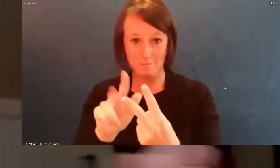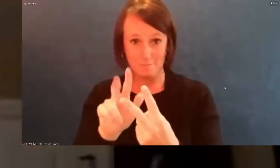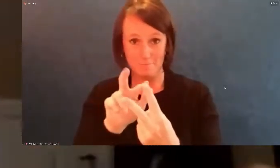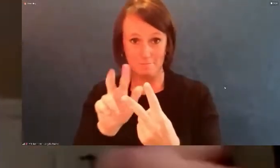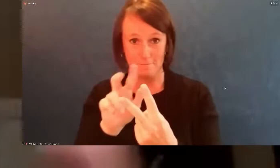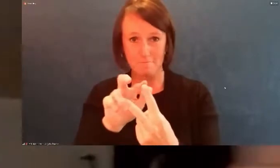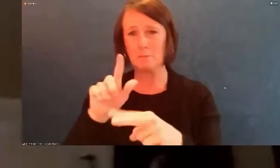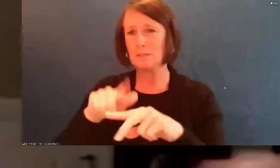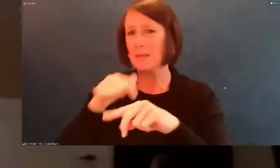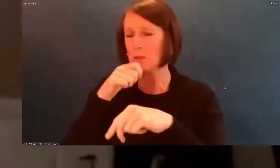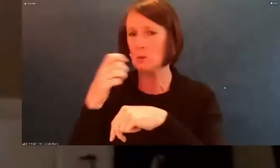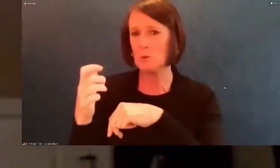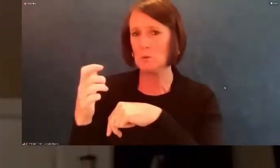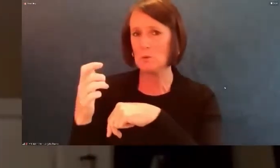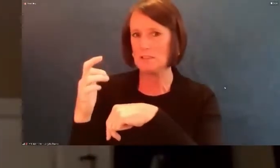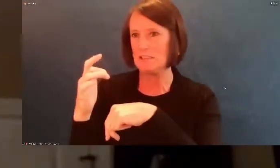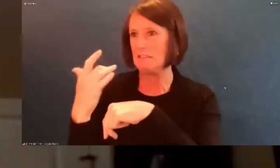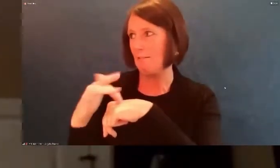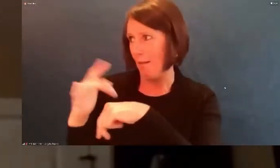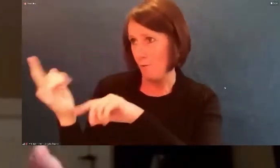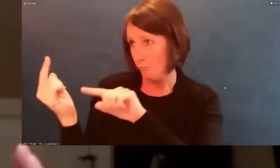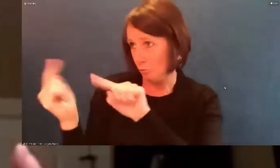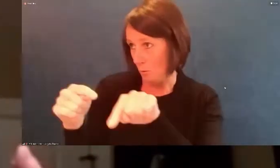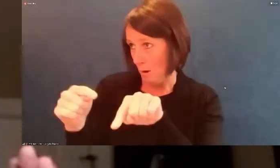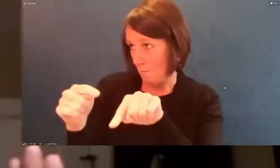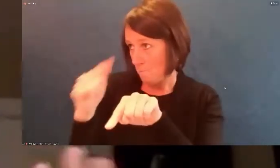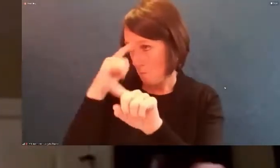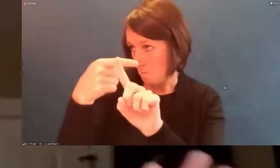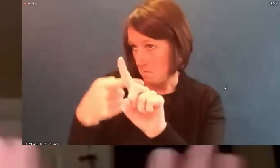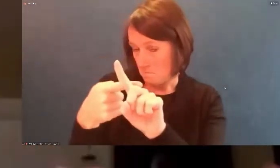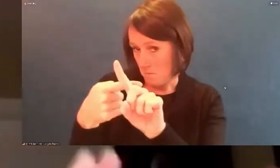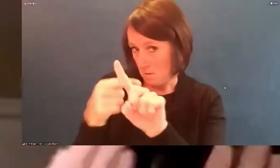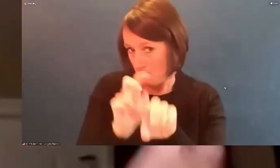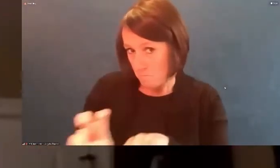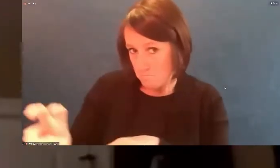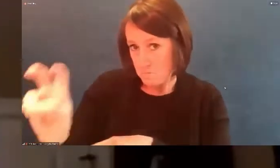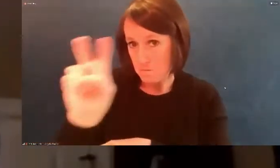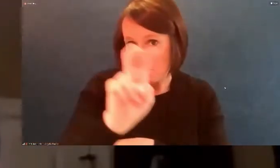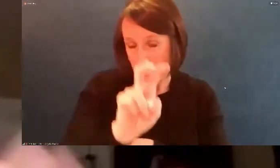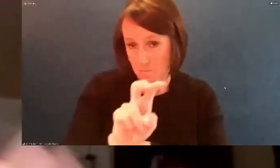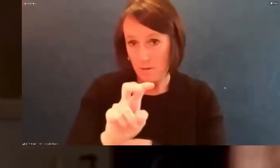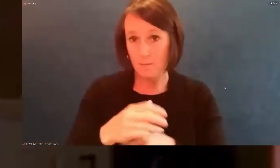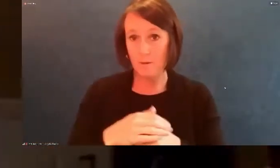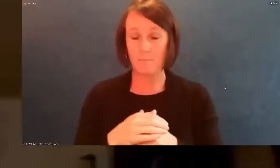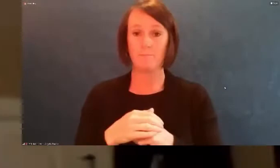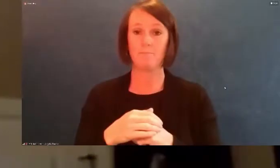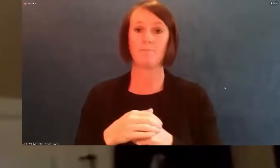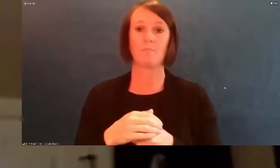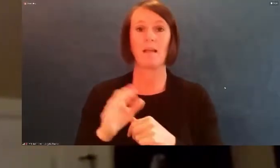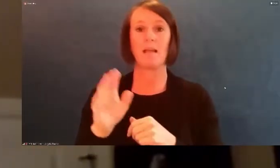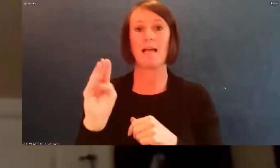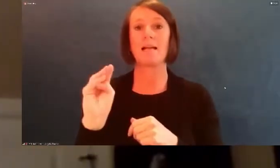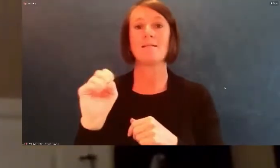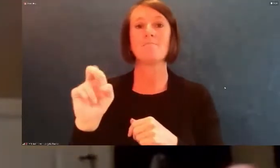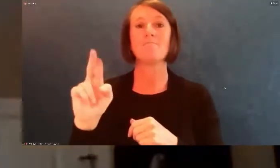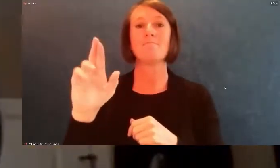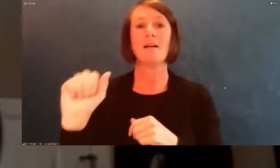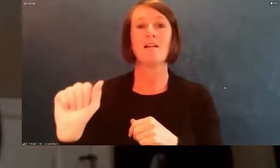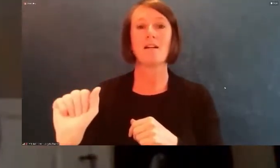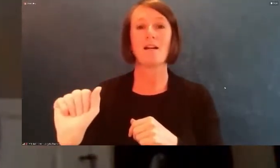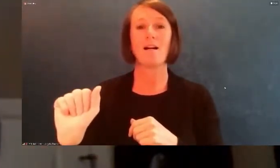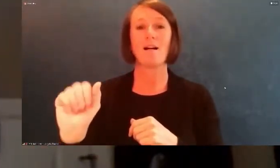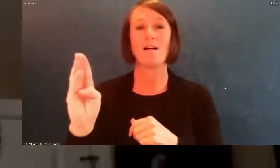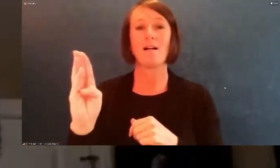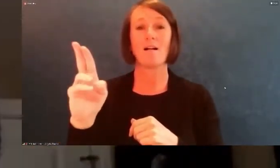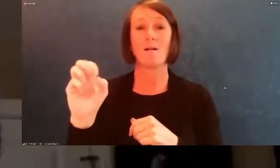who was the least busy of the two. And if you had Maria Brown, she had her own incredible menu, which she could